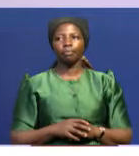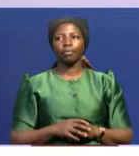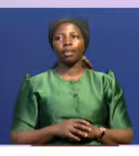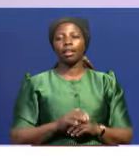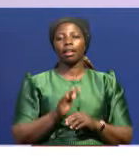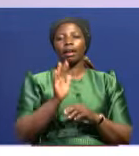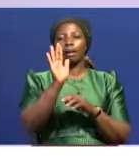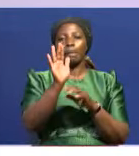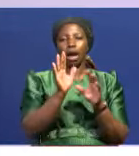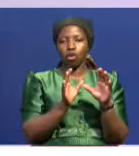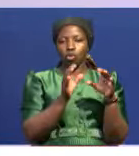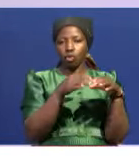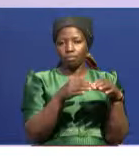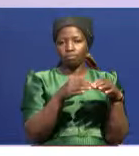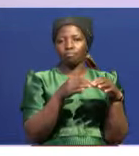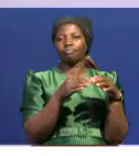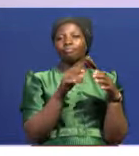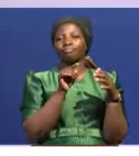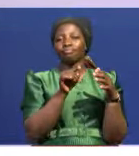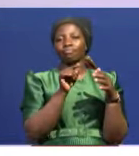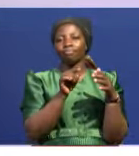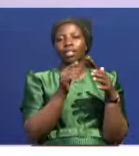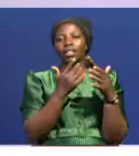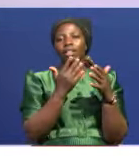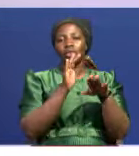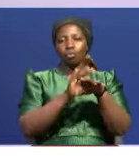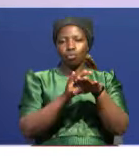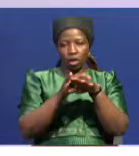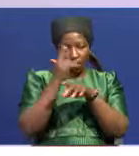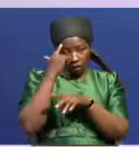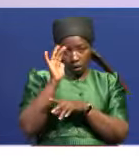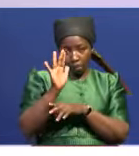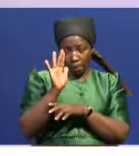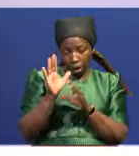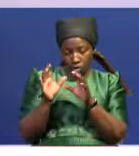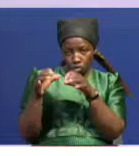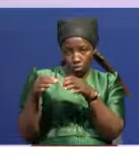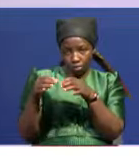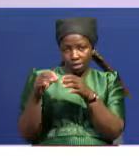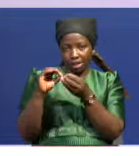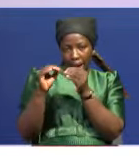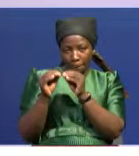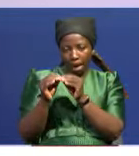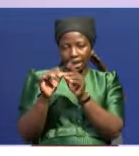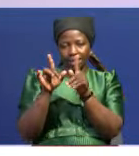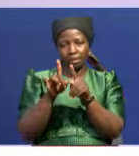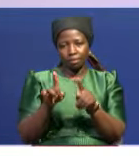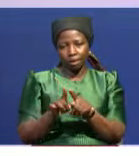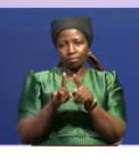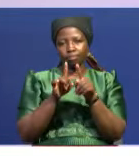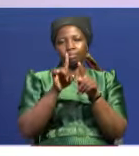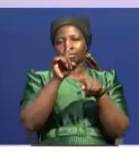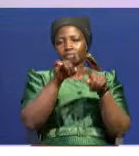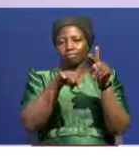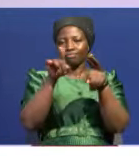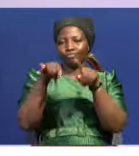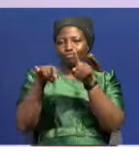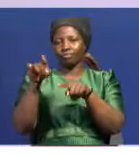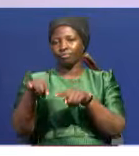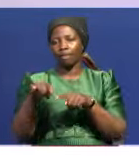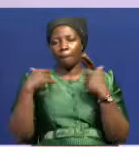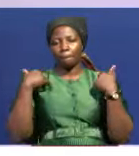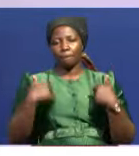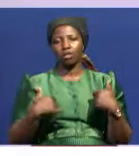Your cohort stands out for both its size and diversity. I am